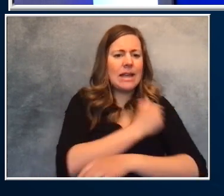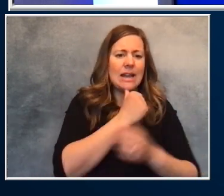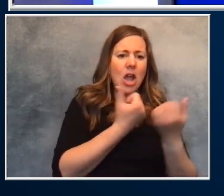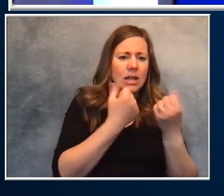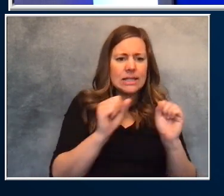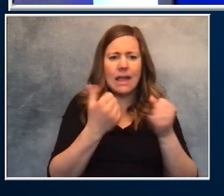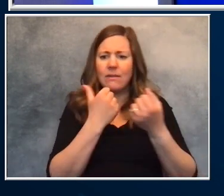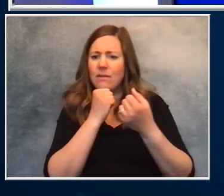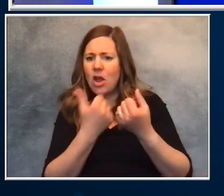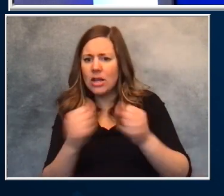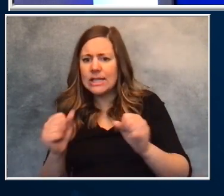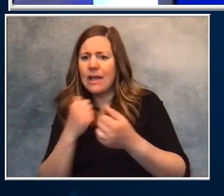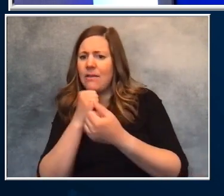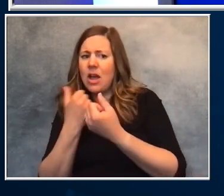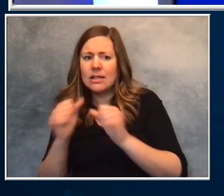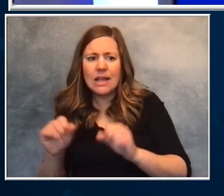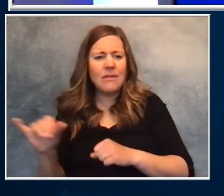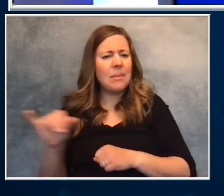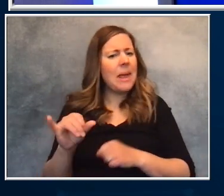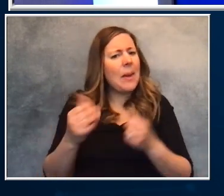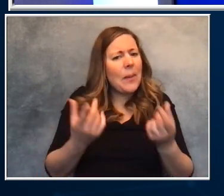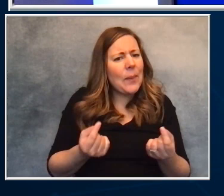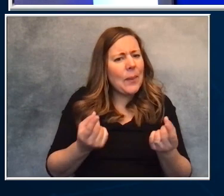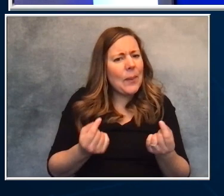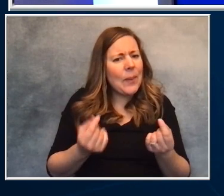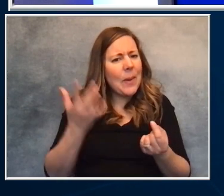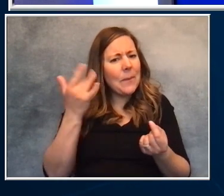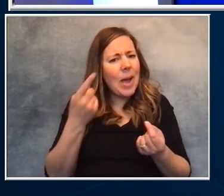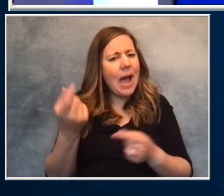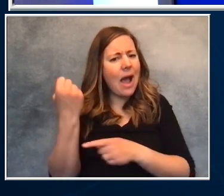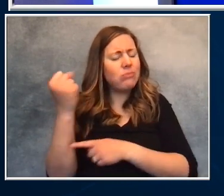what battle are you trying to fight? Yes. What is the